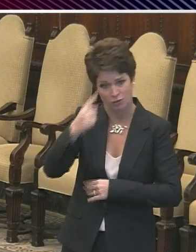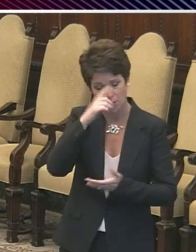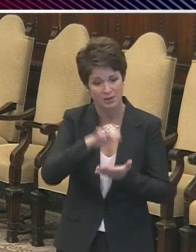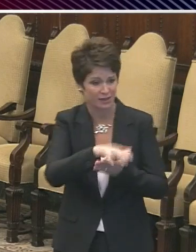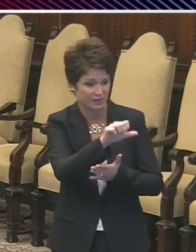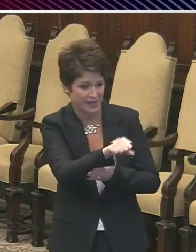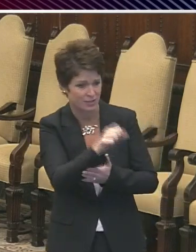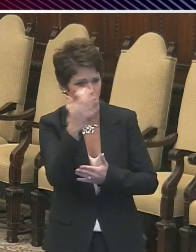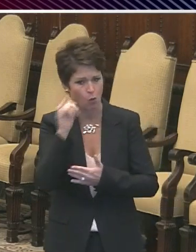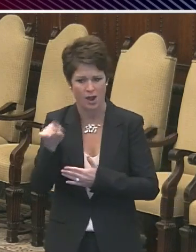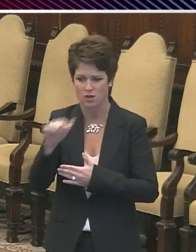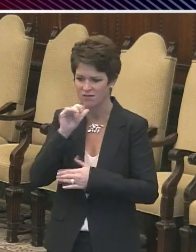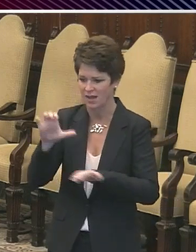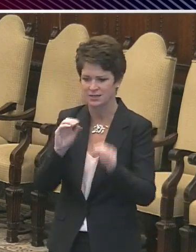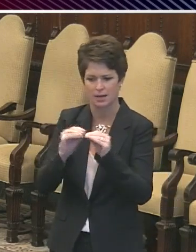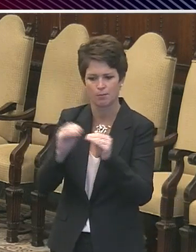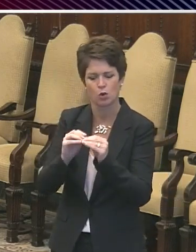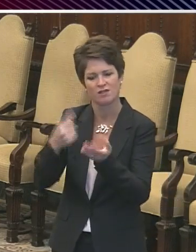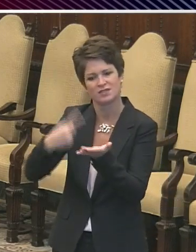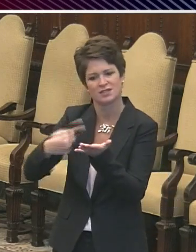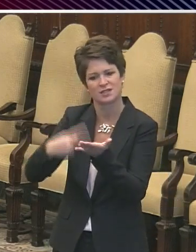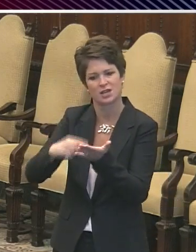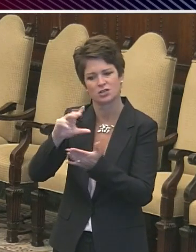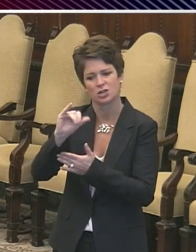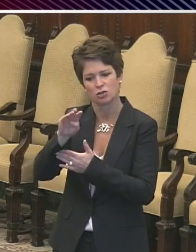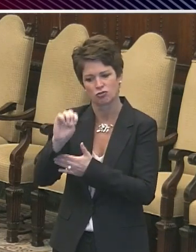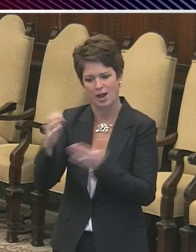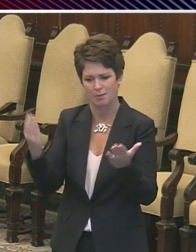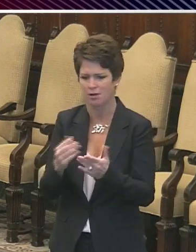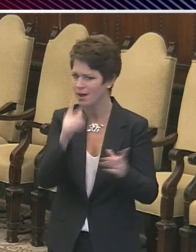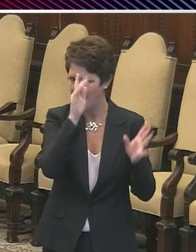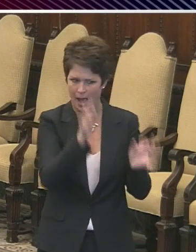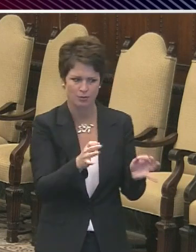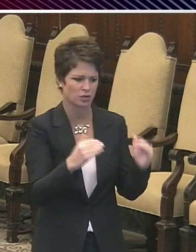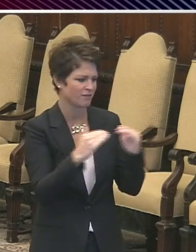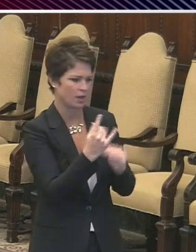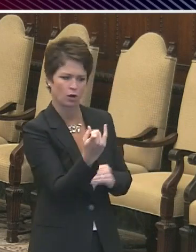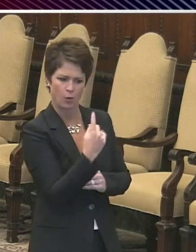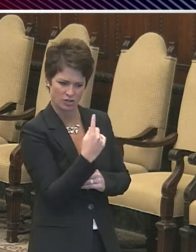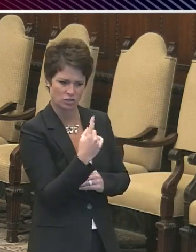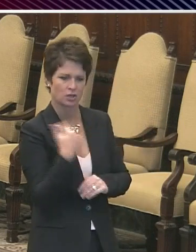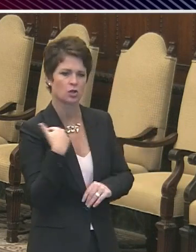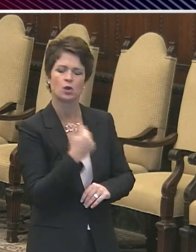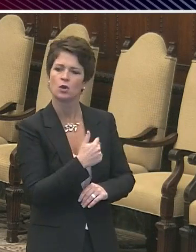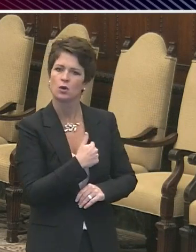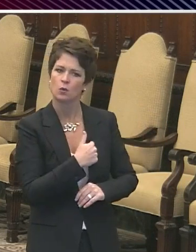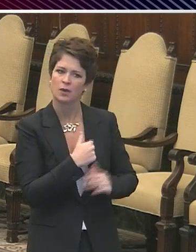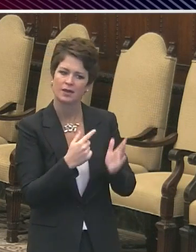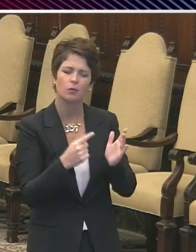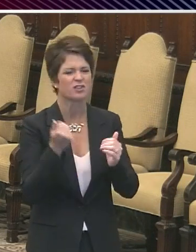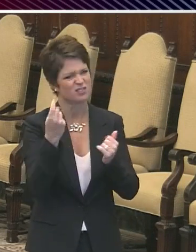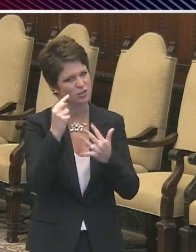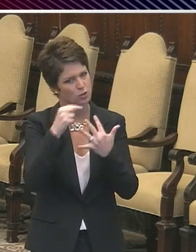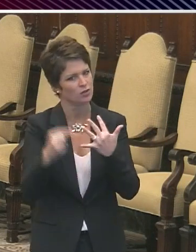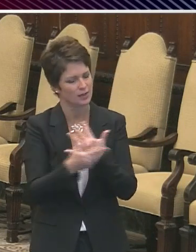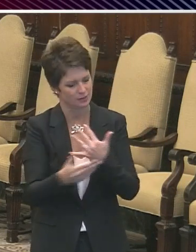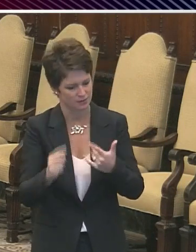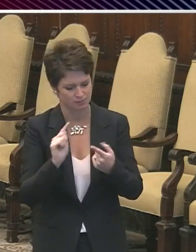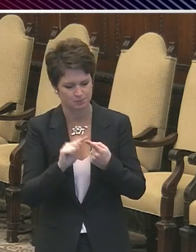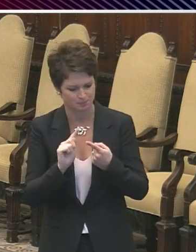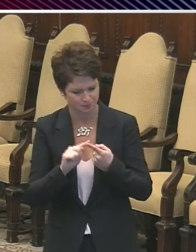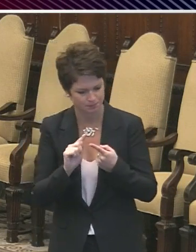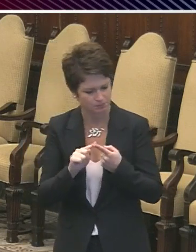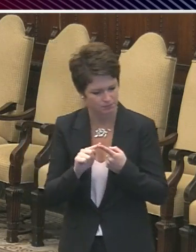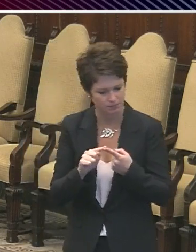do, why haven't you done more of that? Absolutely. I think that's a fair question. I think we all, so there's a couple of things. I